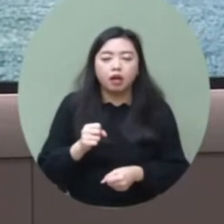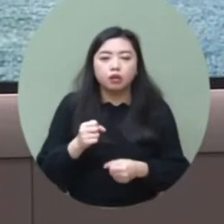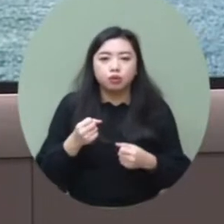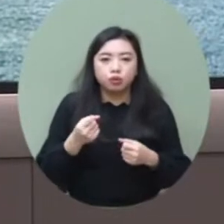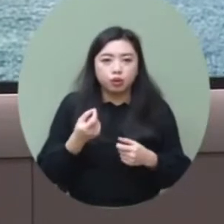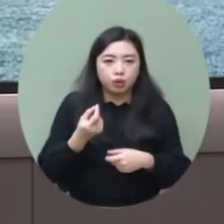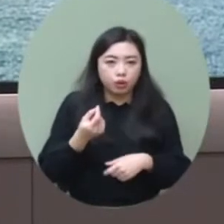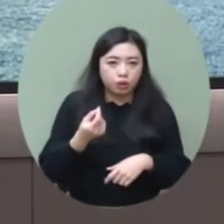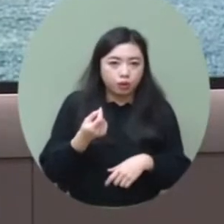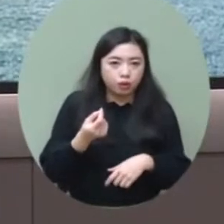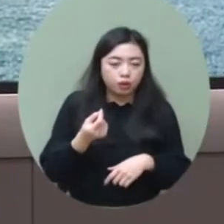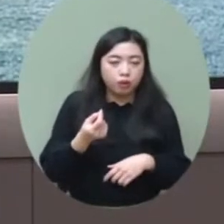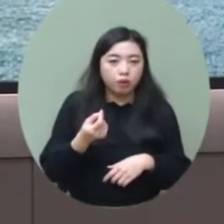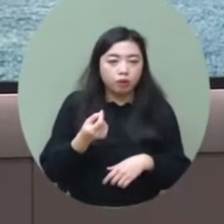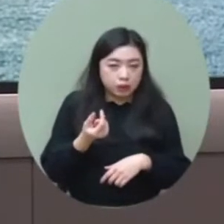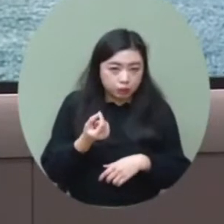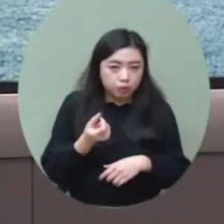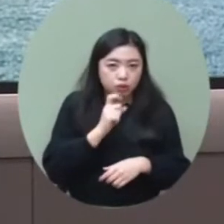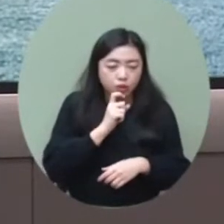So like the report has said,